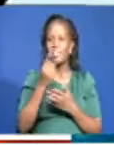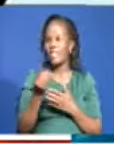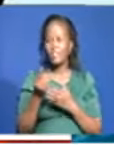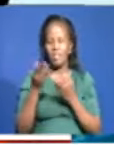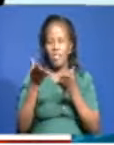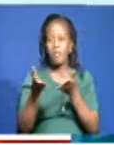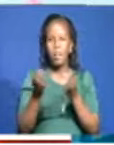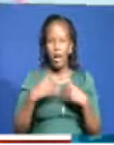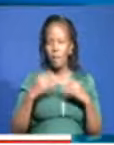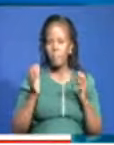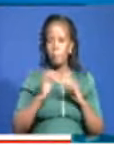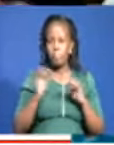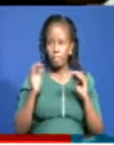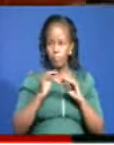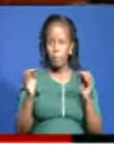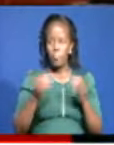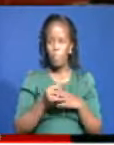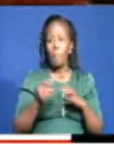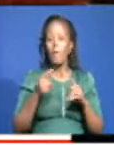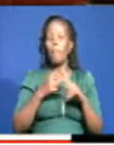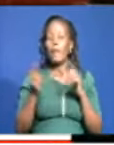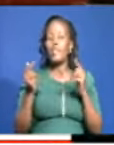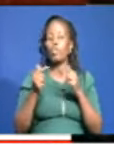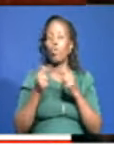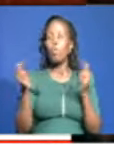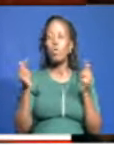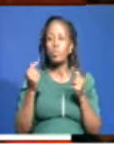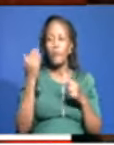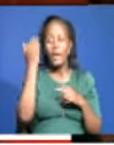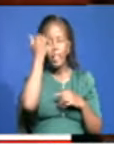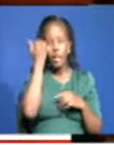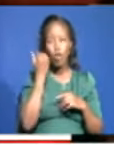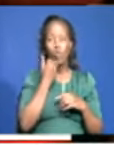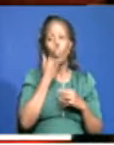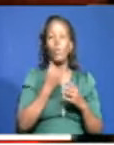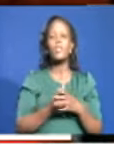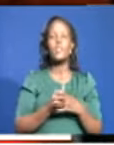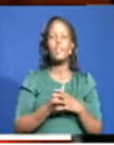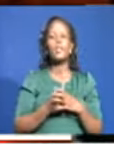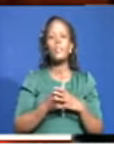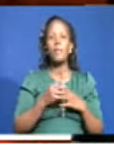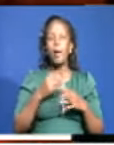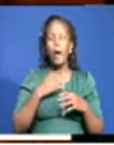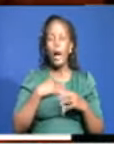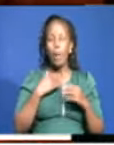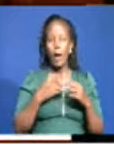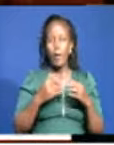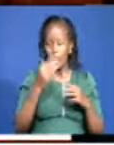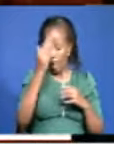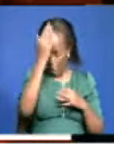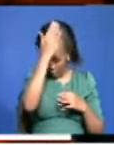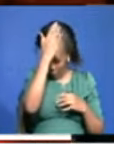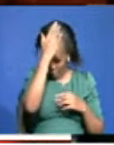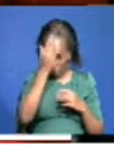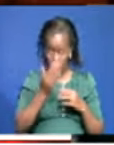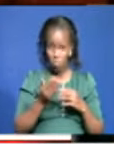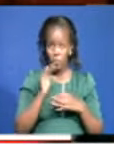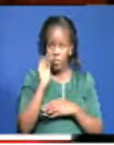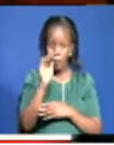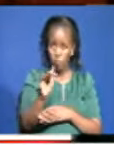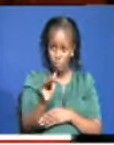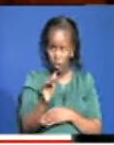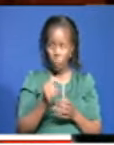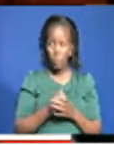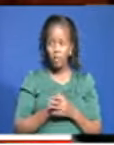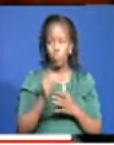This was opposed by prosecution. My lord, it is our humble submission that the learned